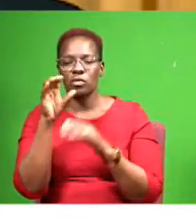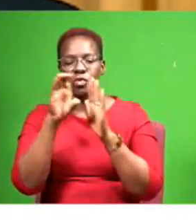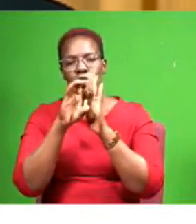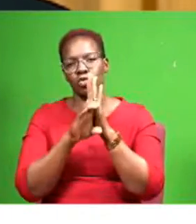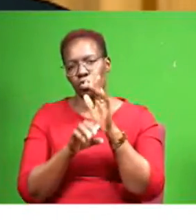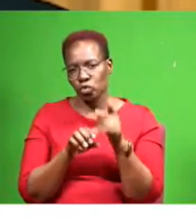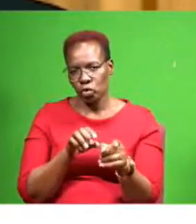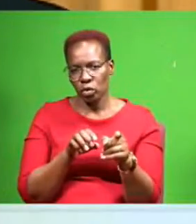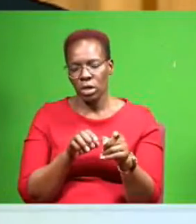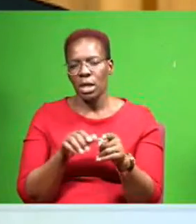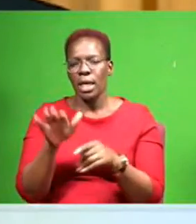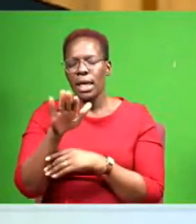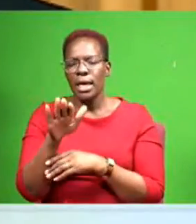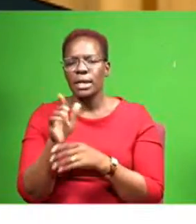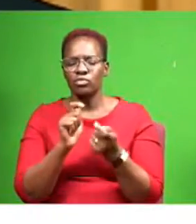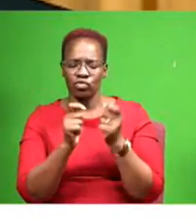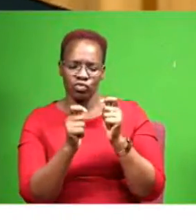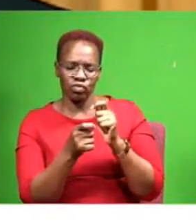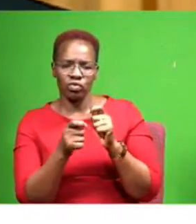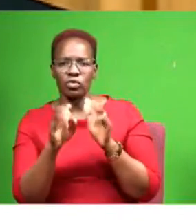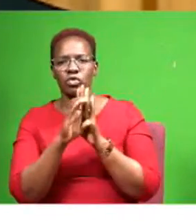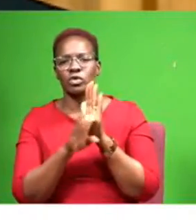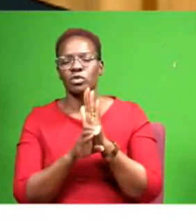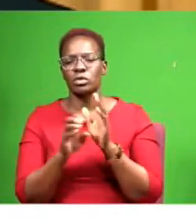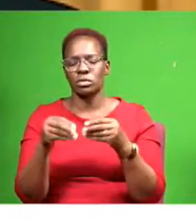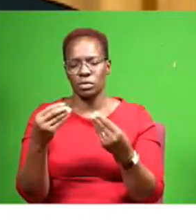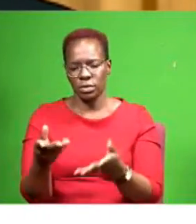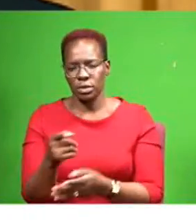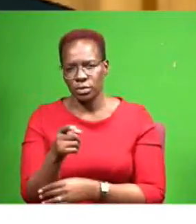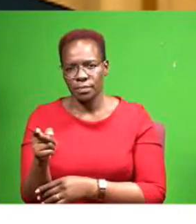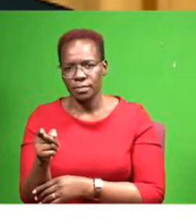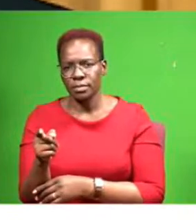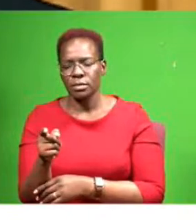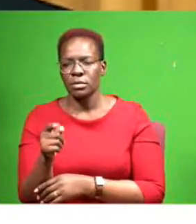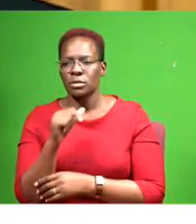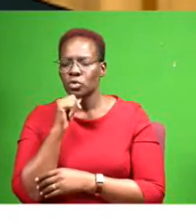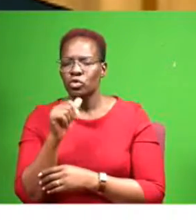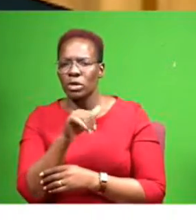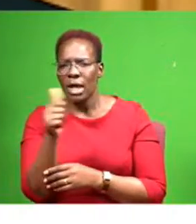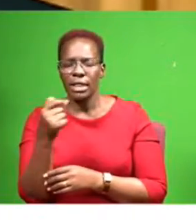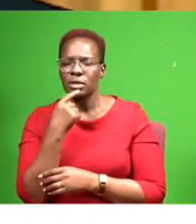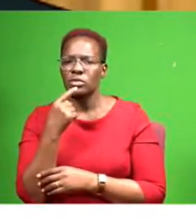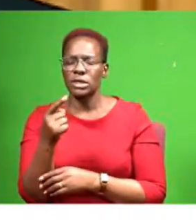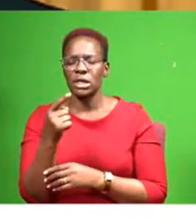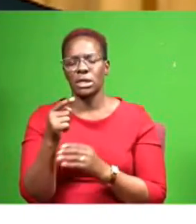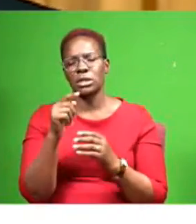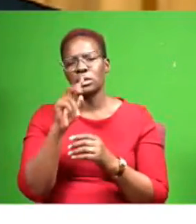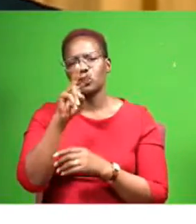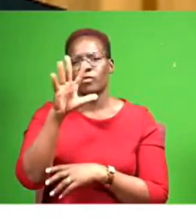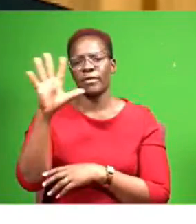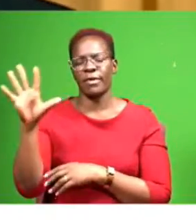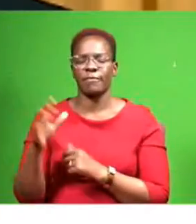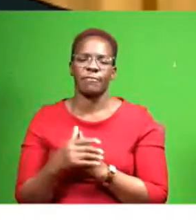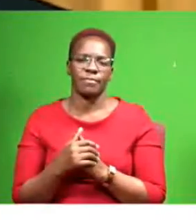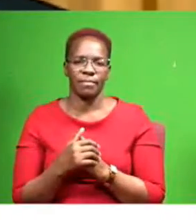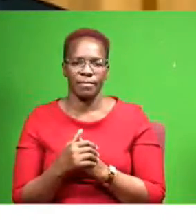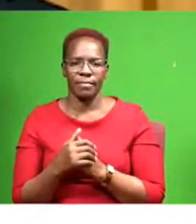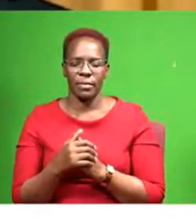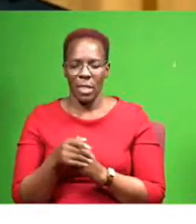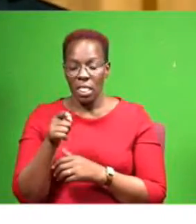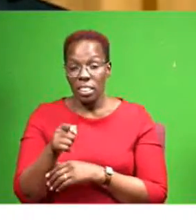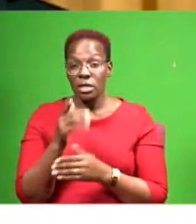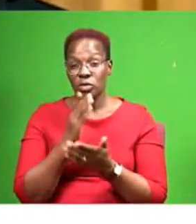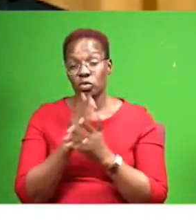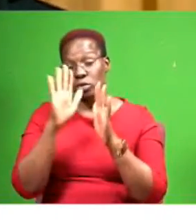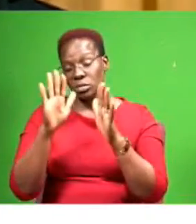Constitution in regard to amendment of constitutional provisions other than those mentioned in Article 255. It is necessary